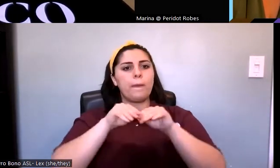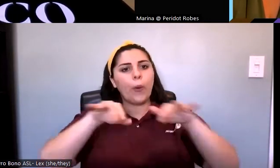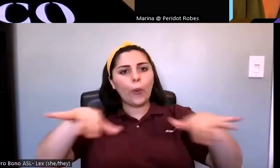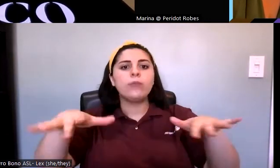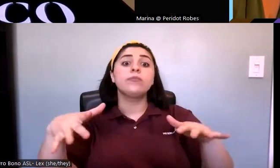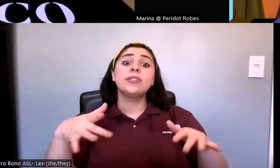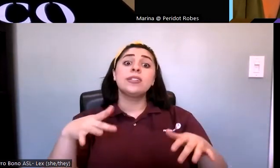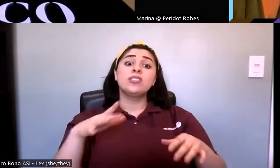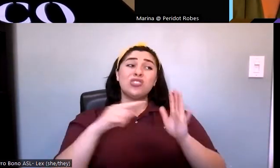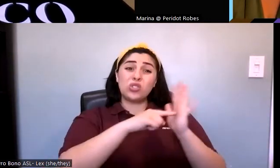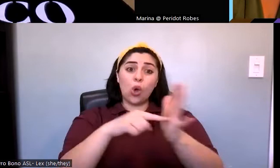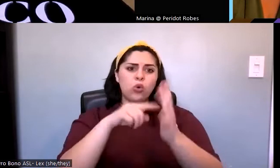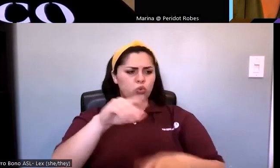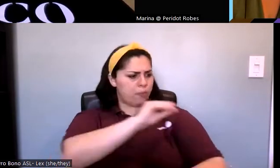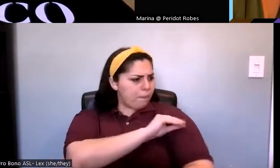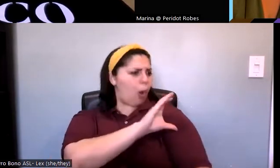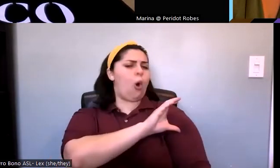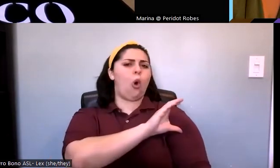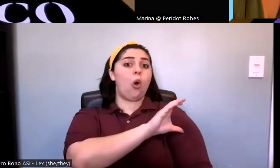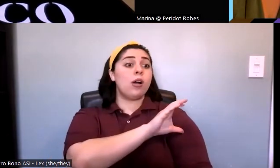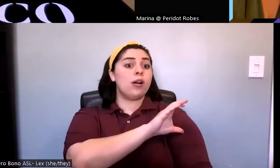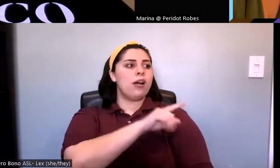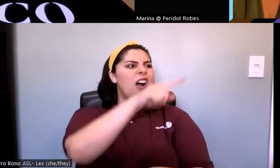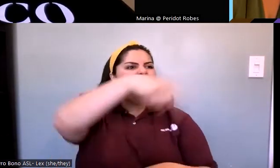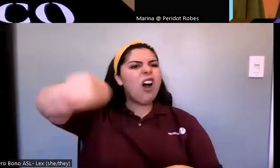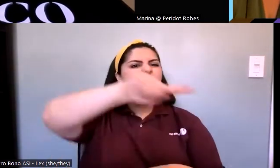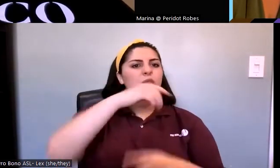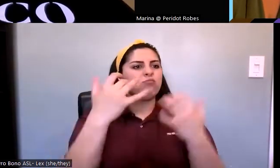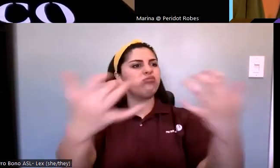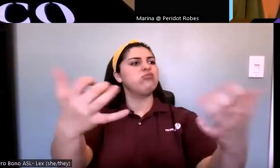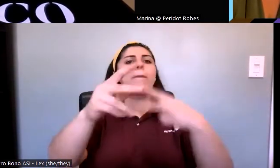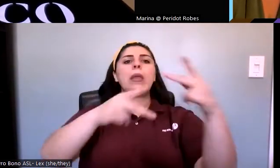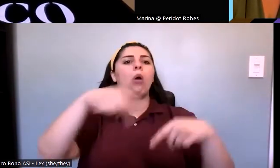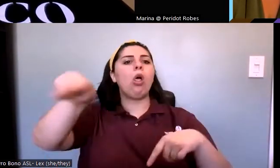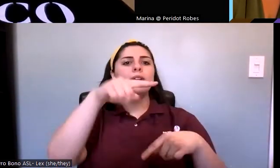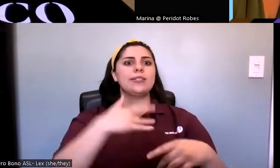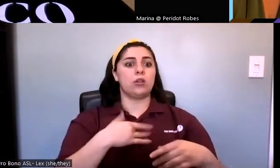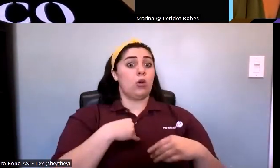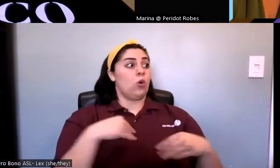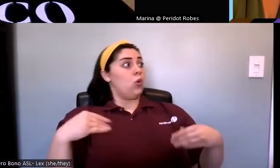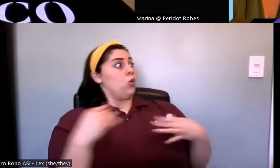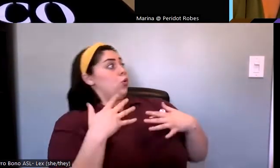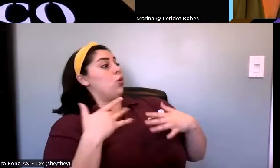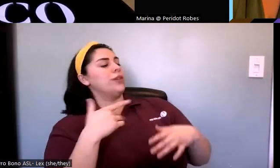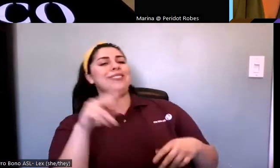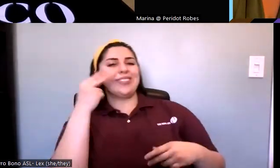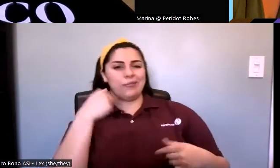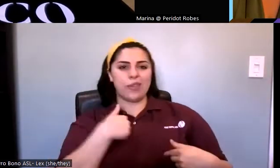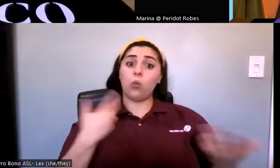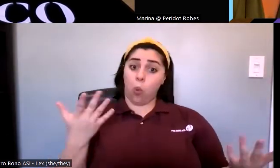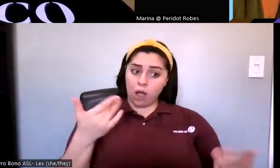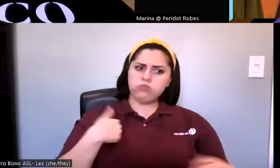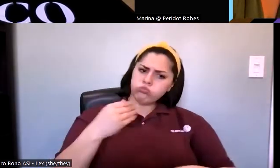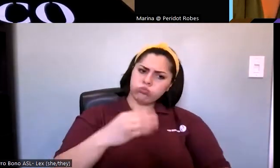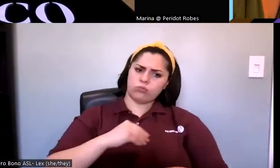are scared of you. The reason Yes. why I've never had someone really, besides like my aunt and